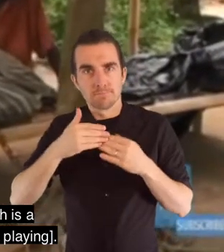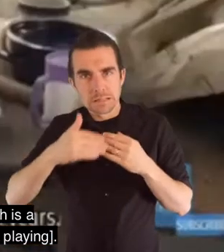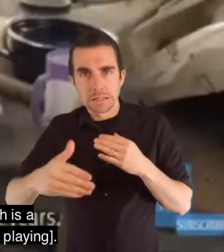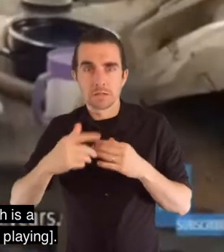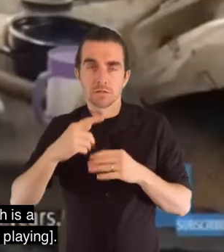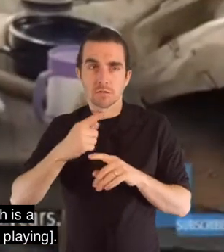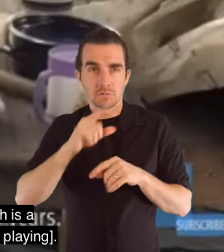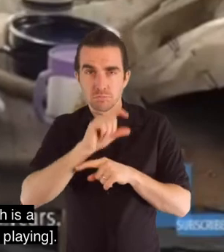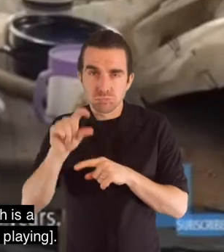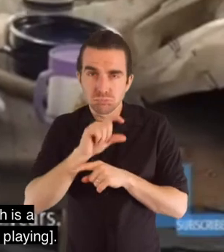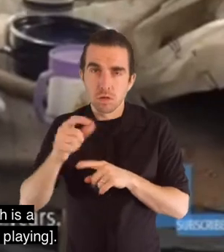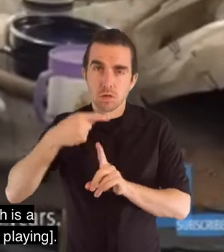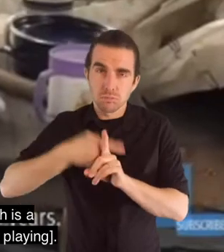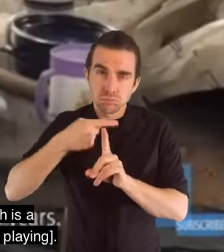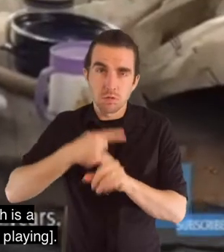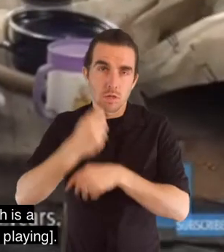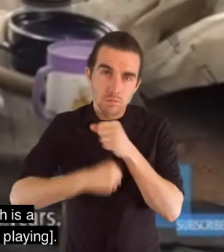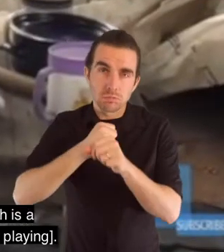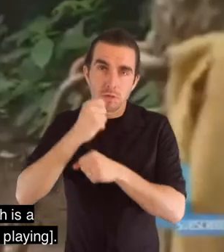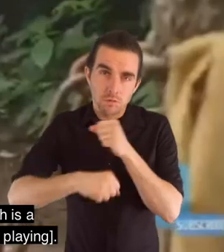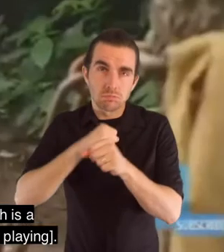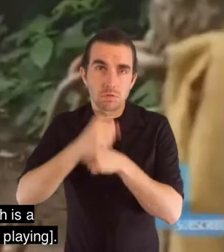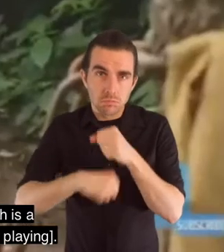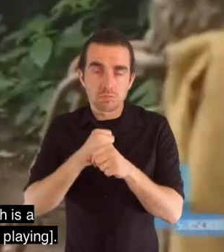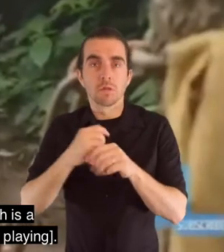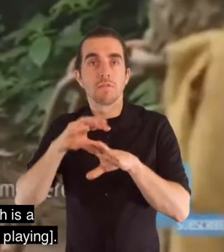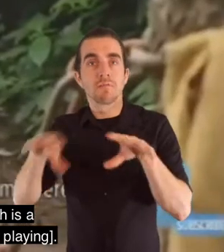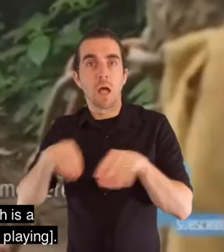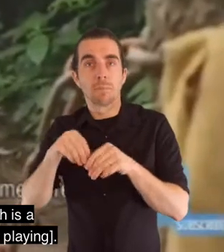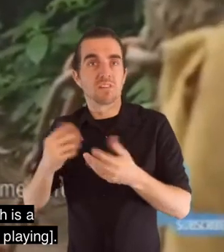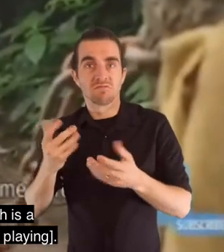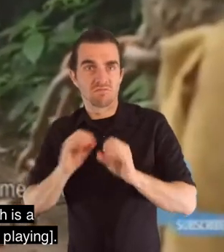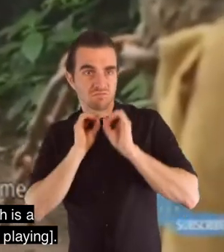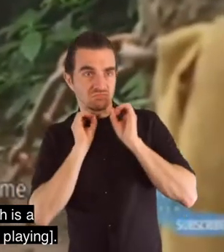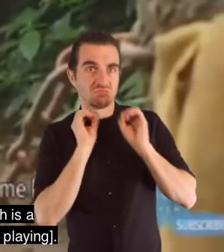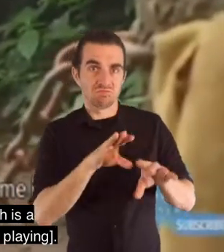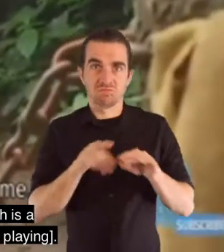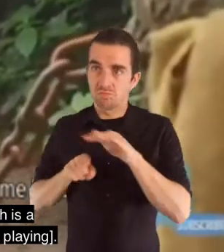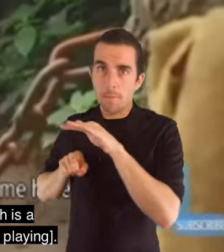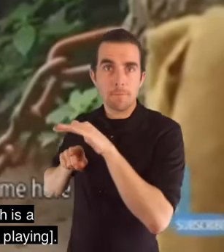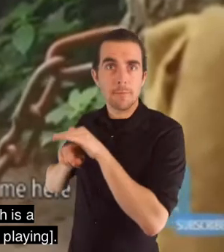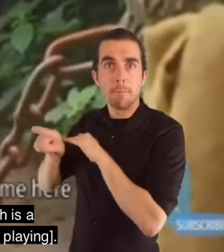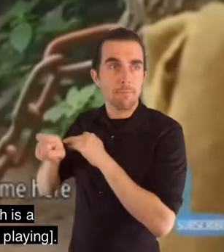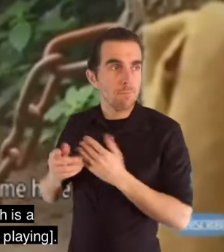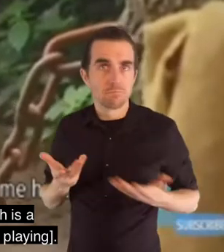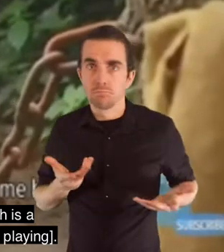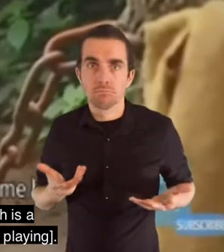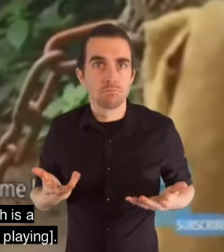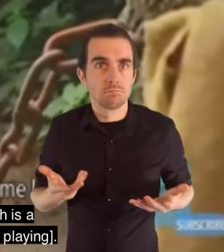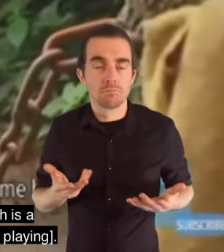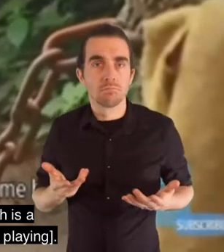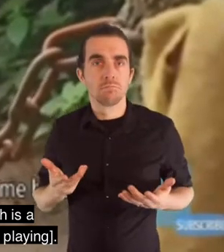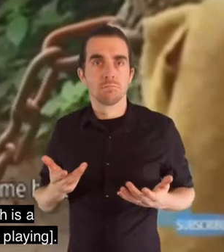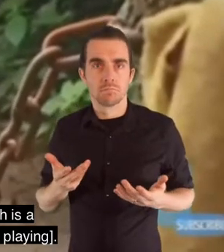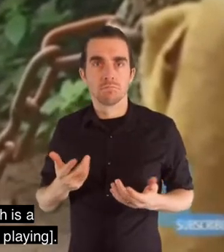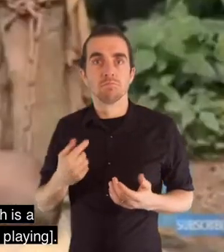for weeks, months, and even years. The families, they just throw me here and they